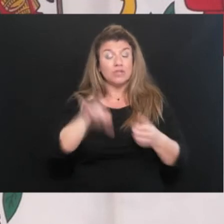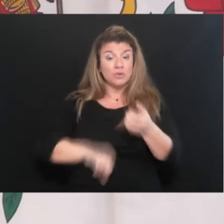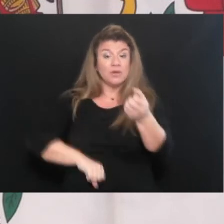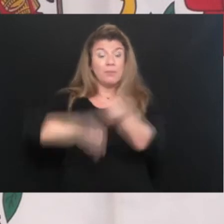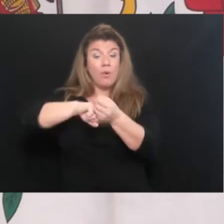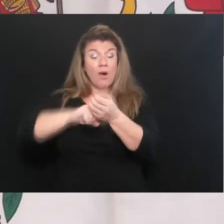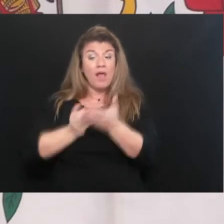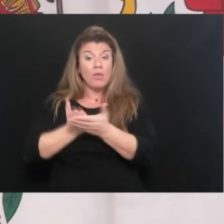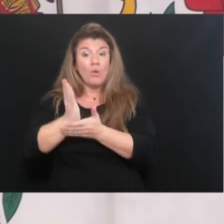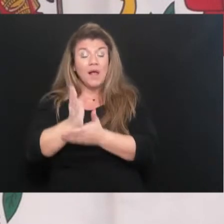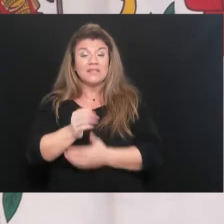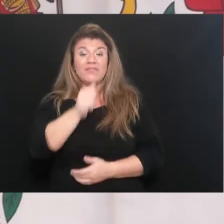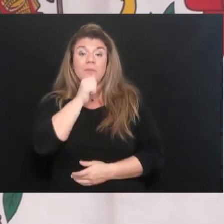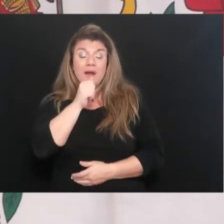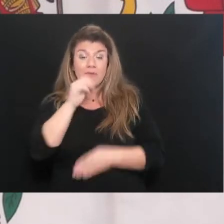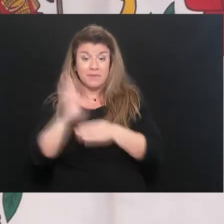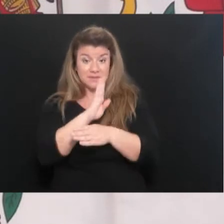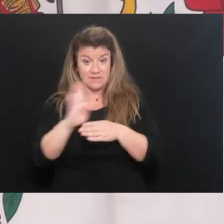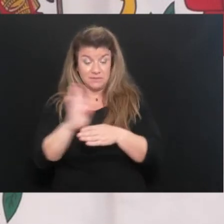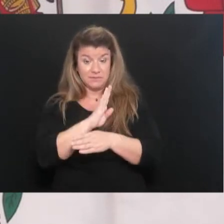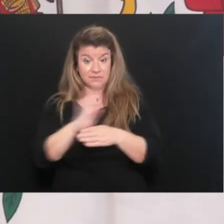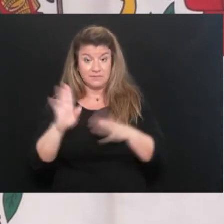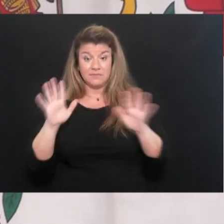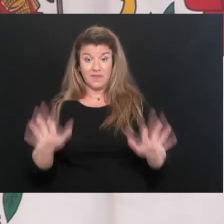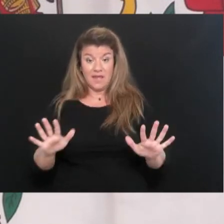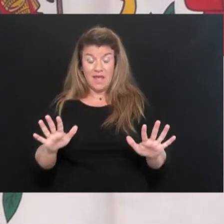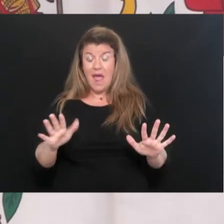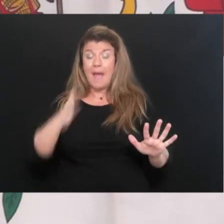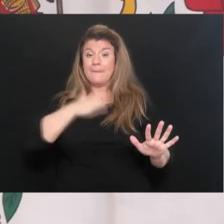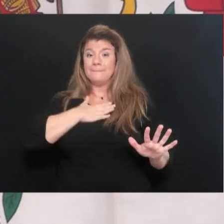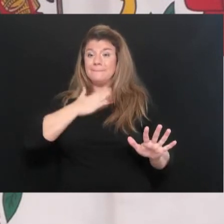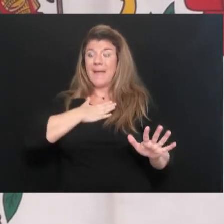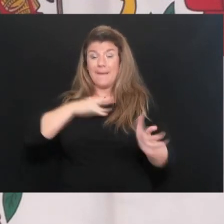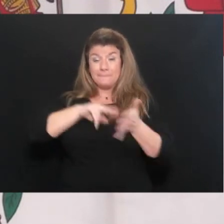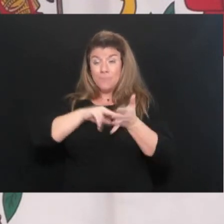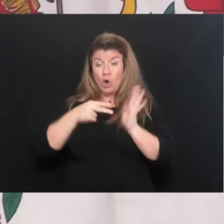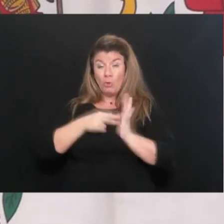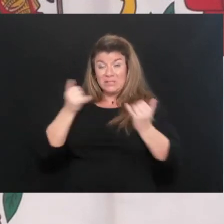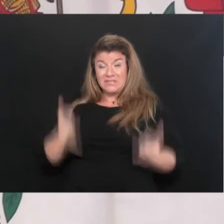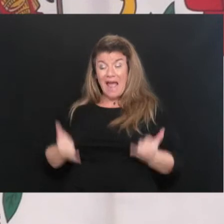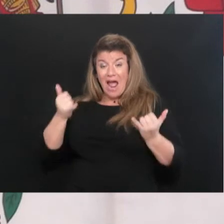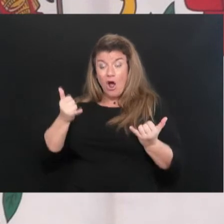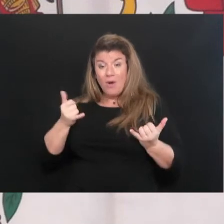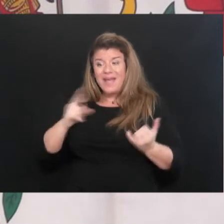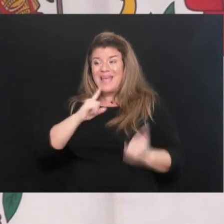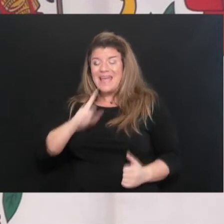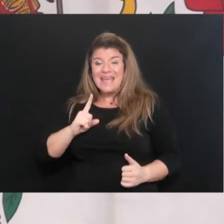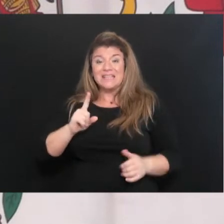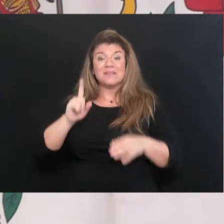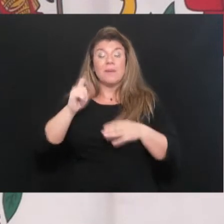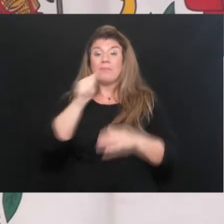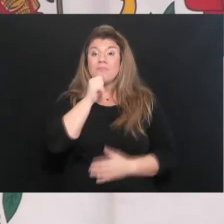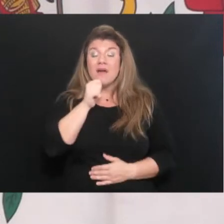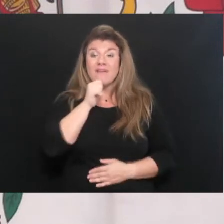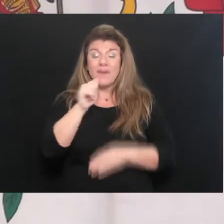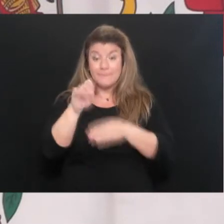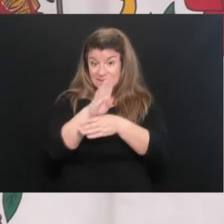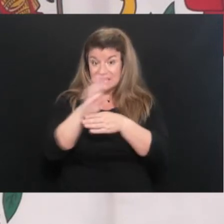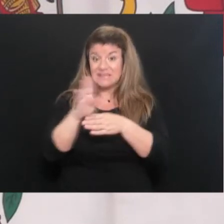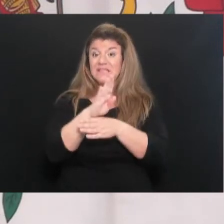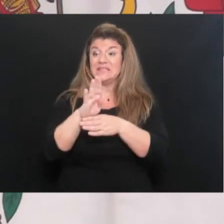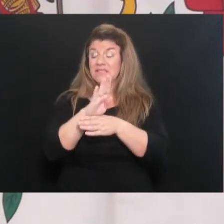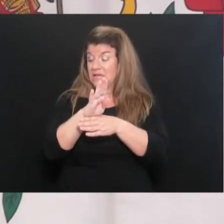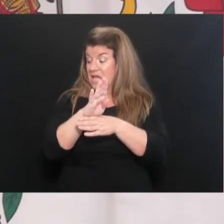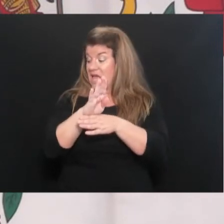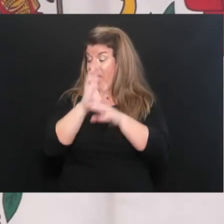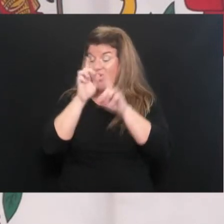of our private businesses. All I am trying to say here is our private businesses absolutely